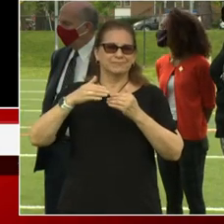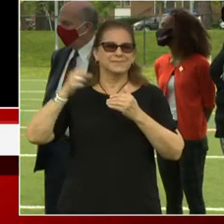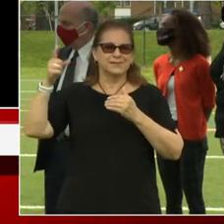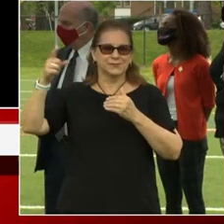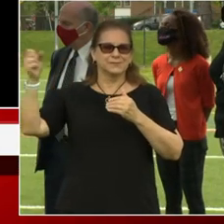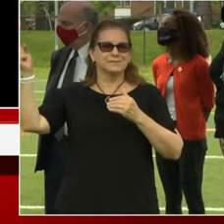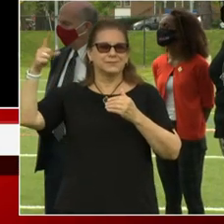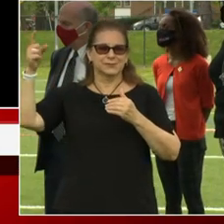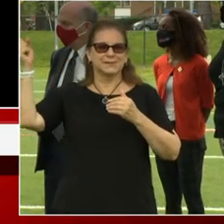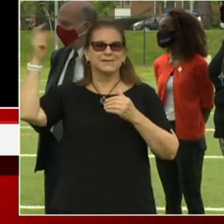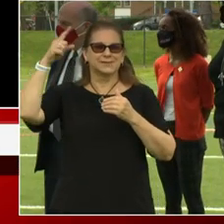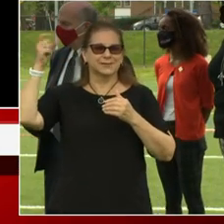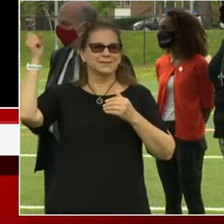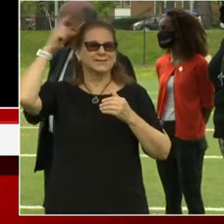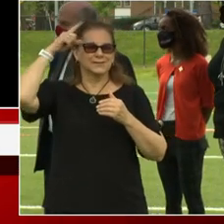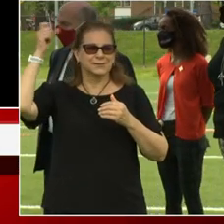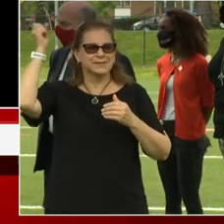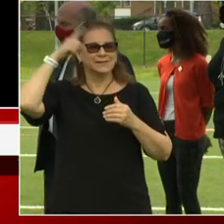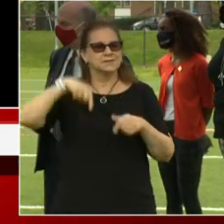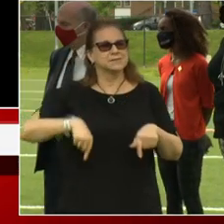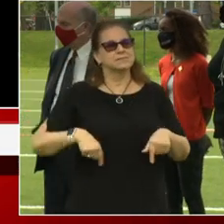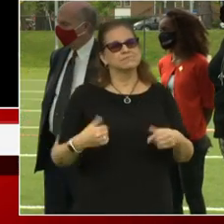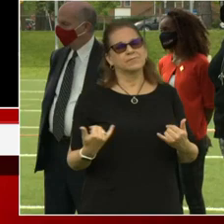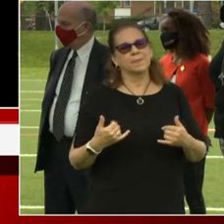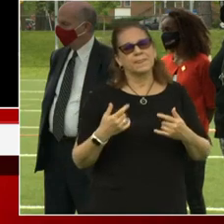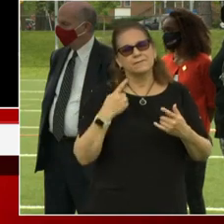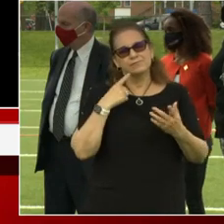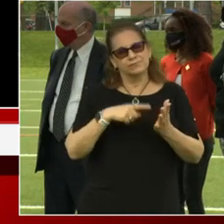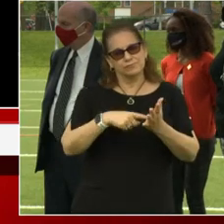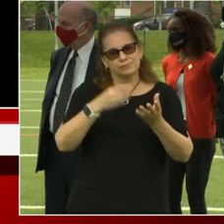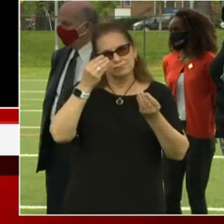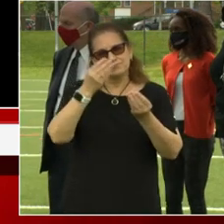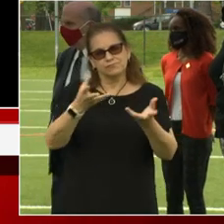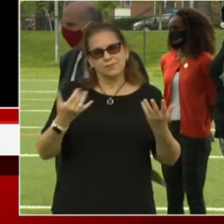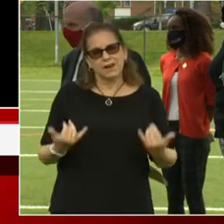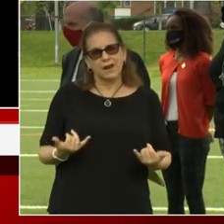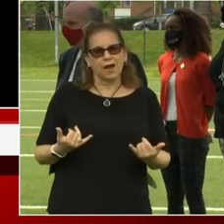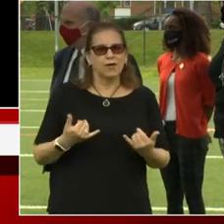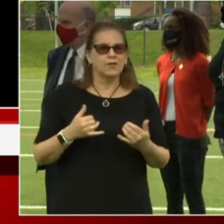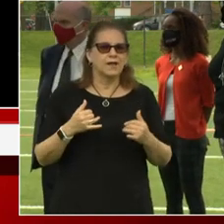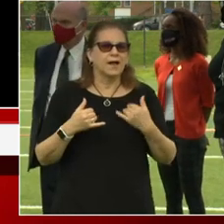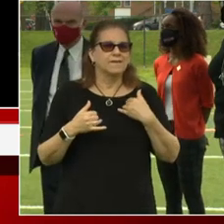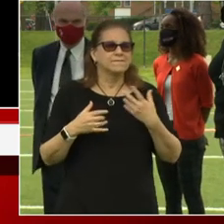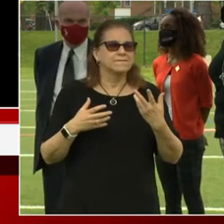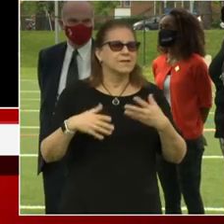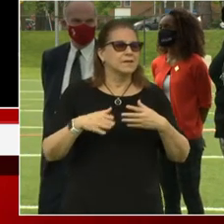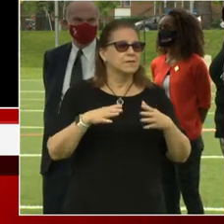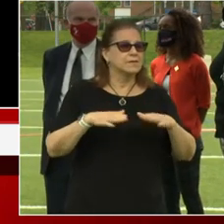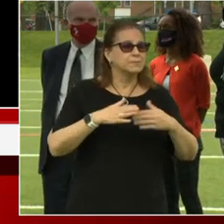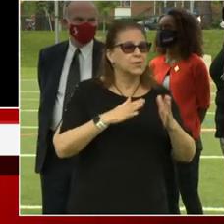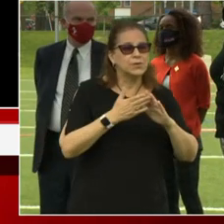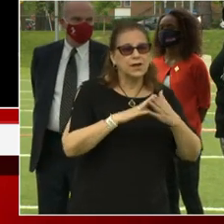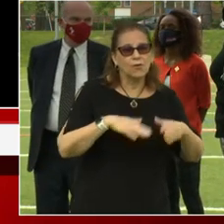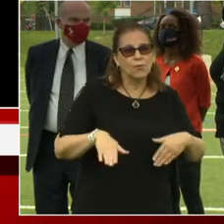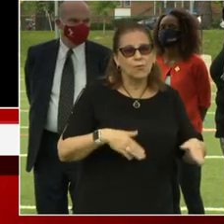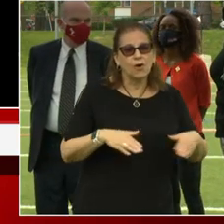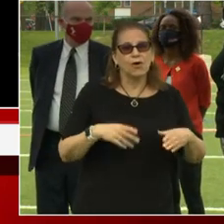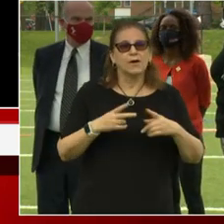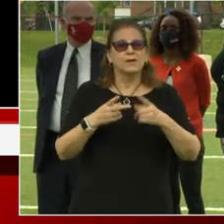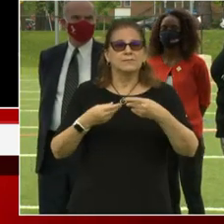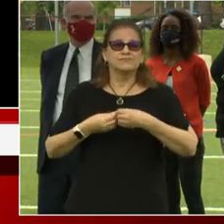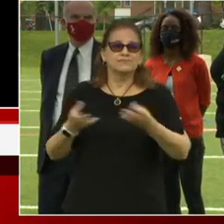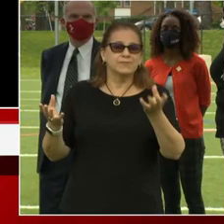and events coming to your neighborhood that will include community walks, public safety resource pop-ups, and clothing and food